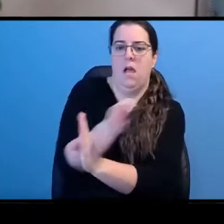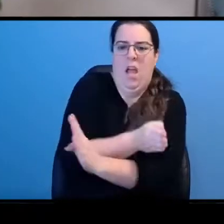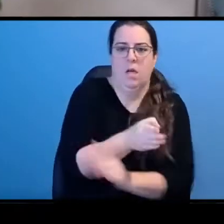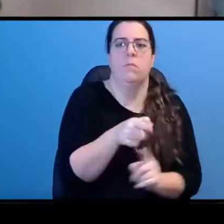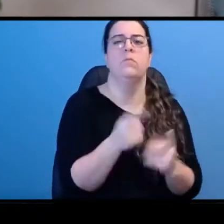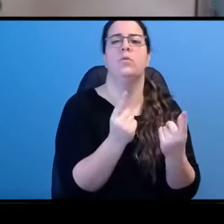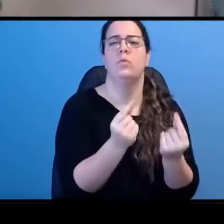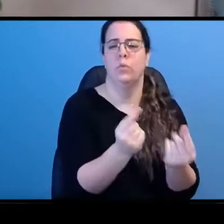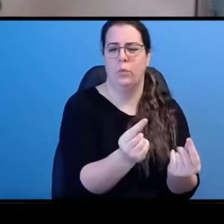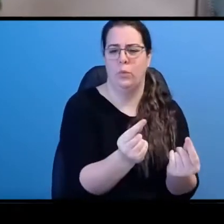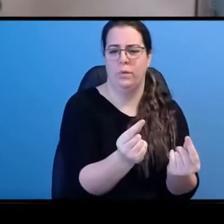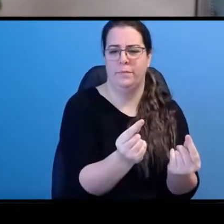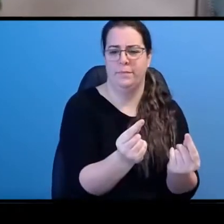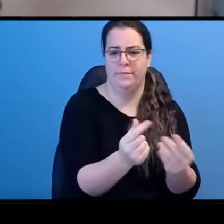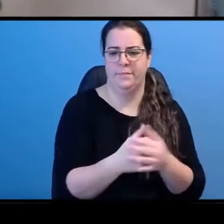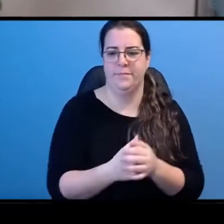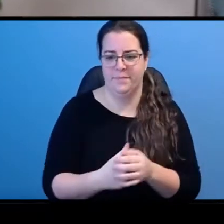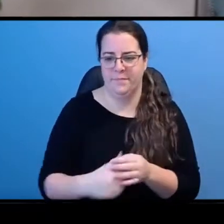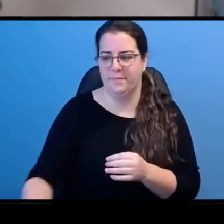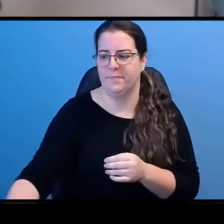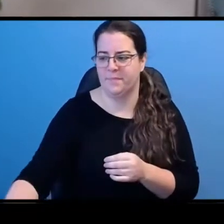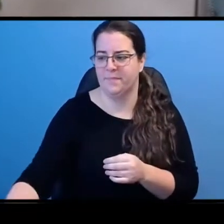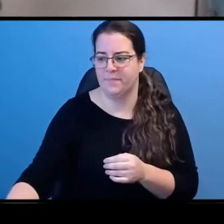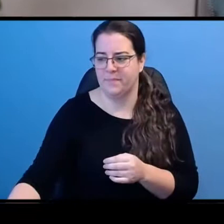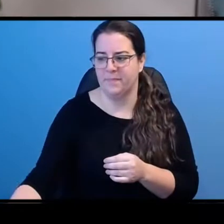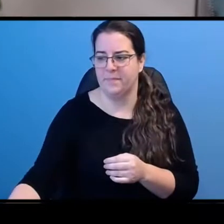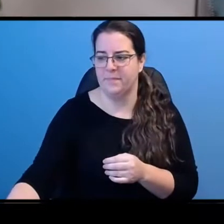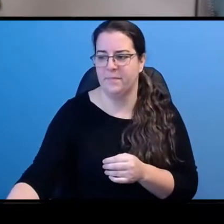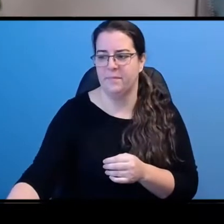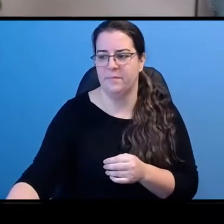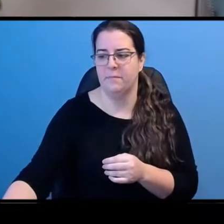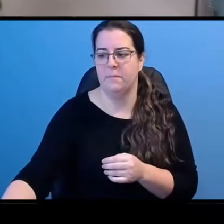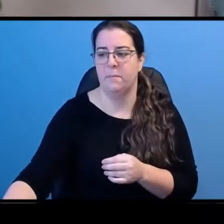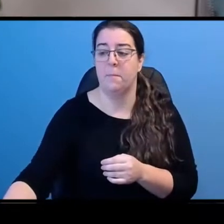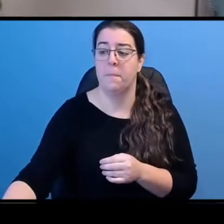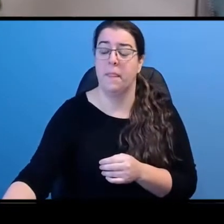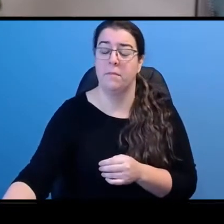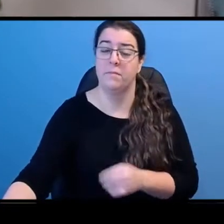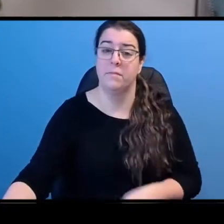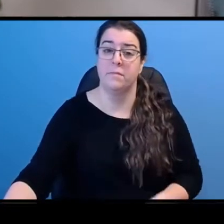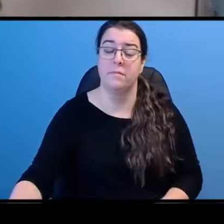And these things are really important. I know that,